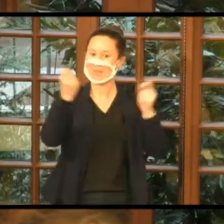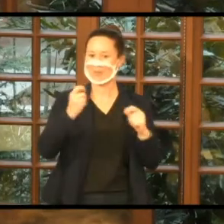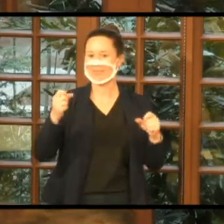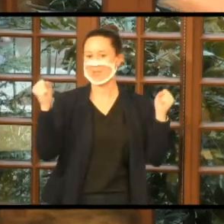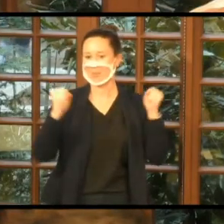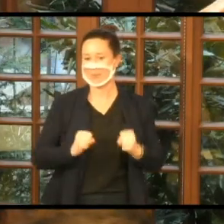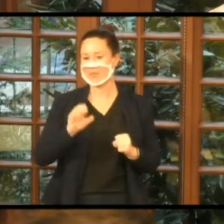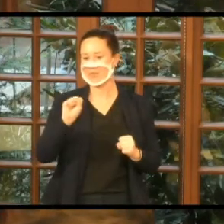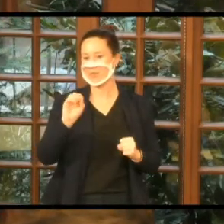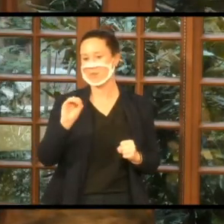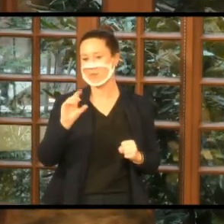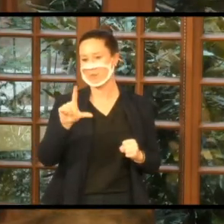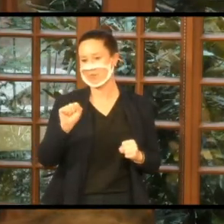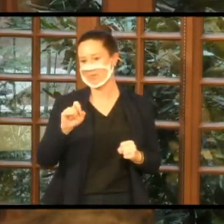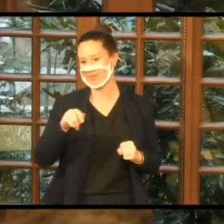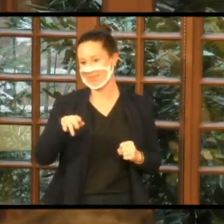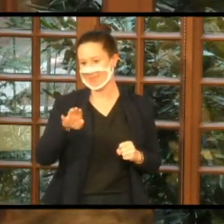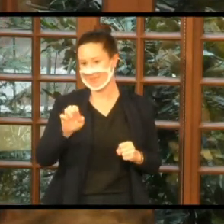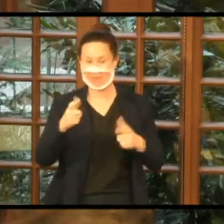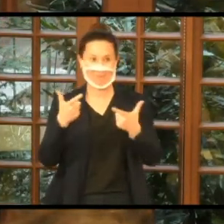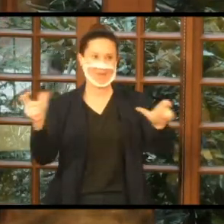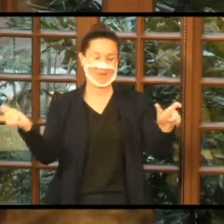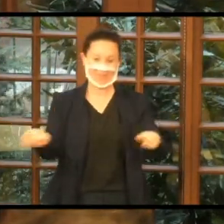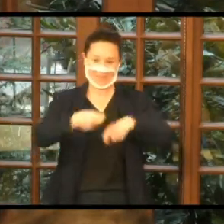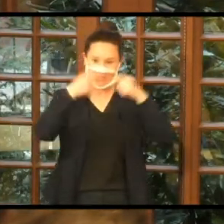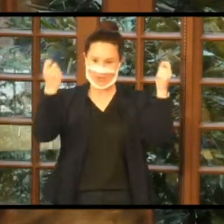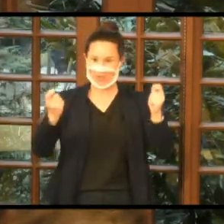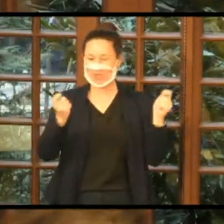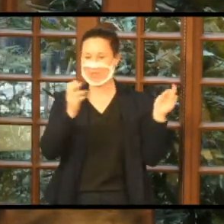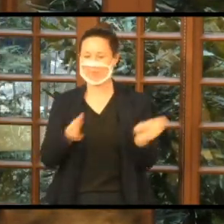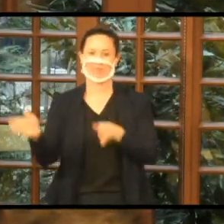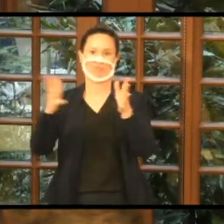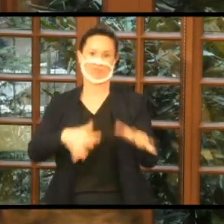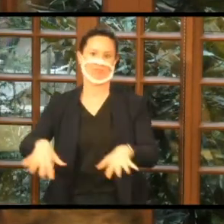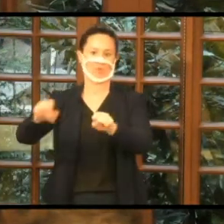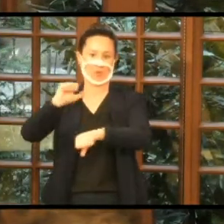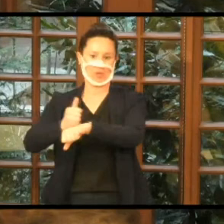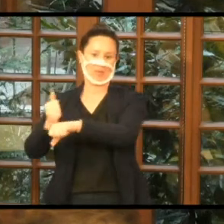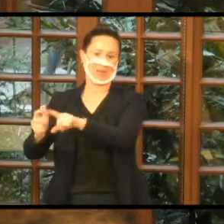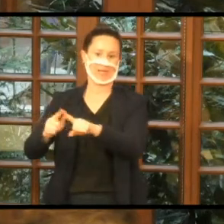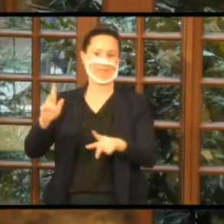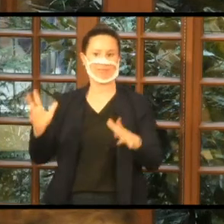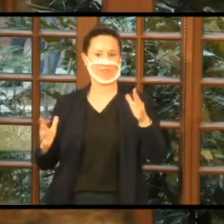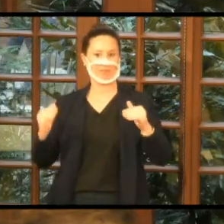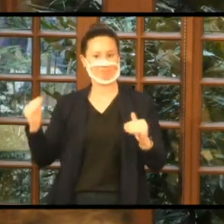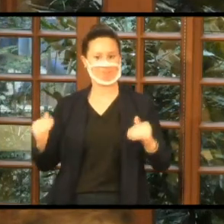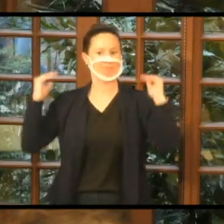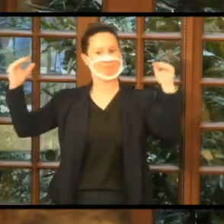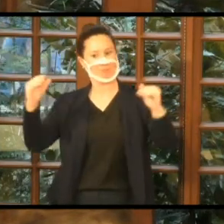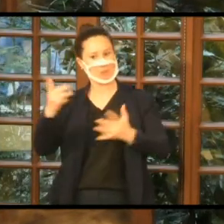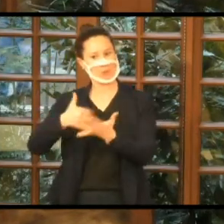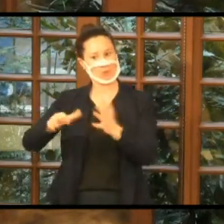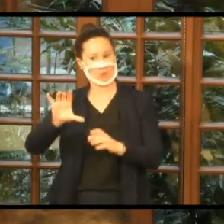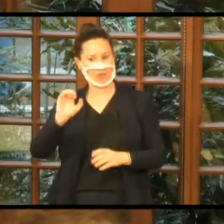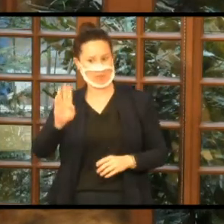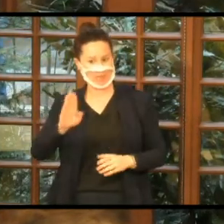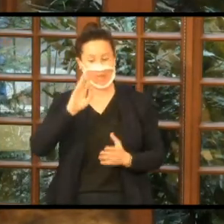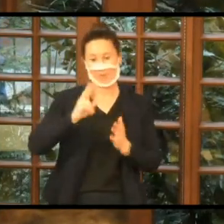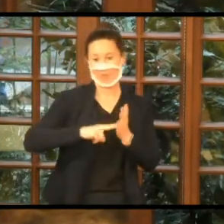in a big festival that is organized by these elite social clubs. And I'm